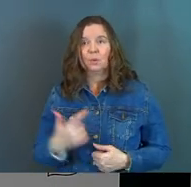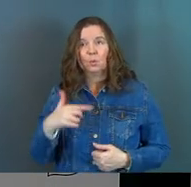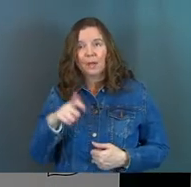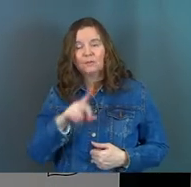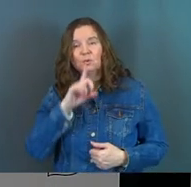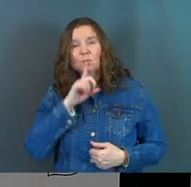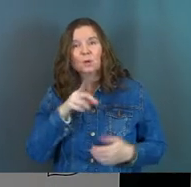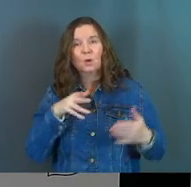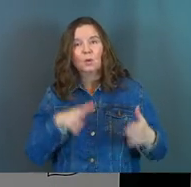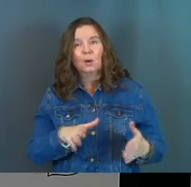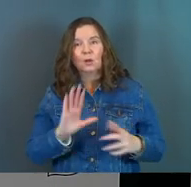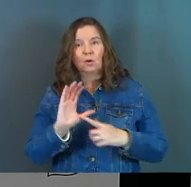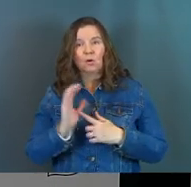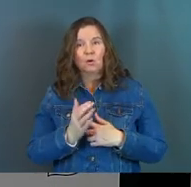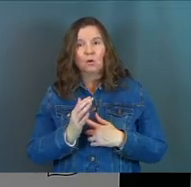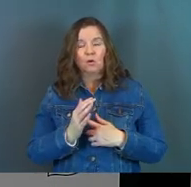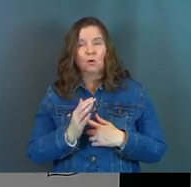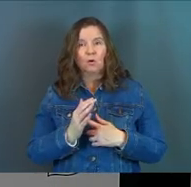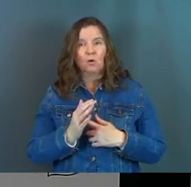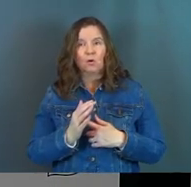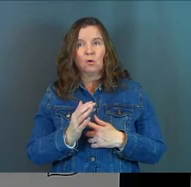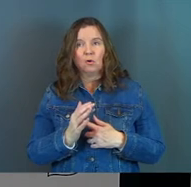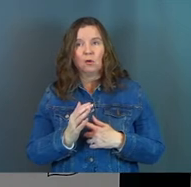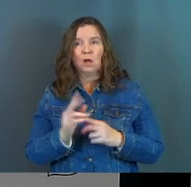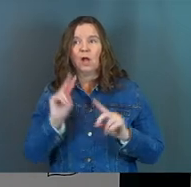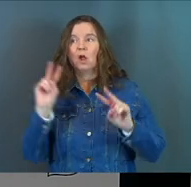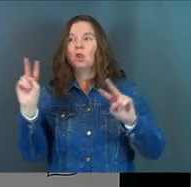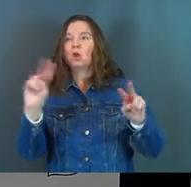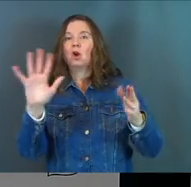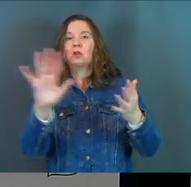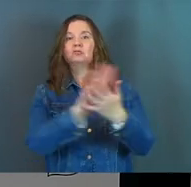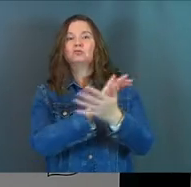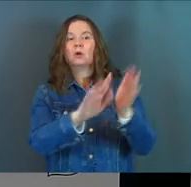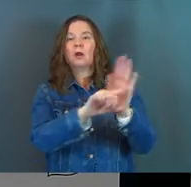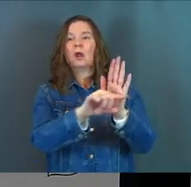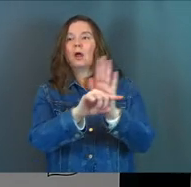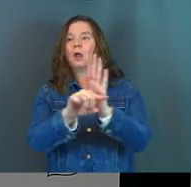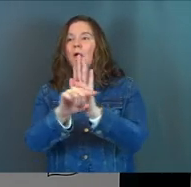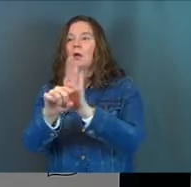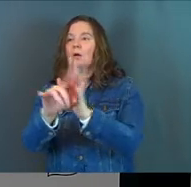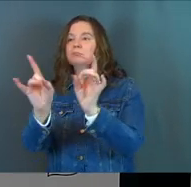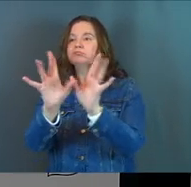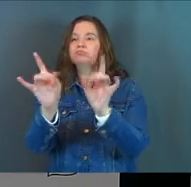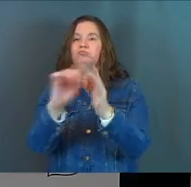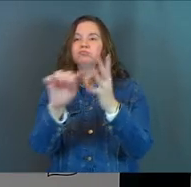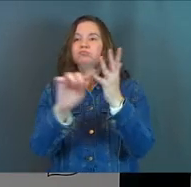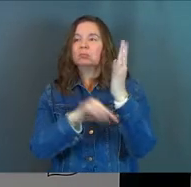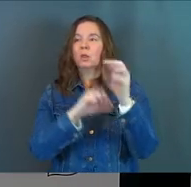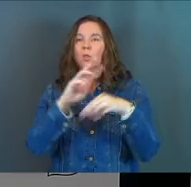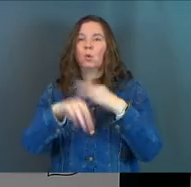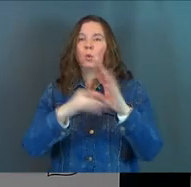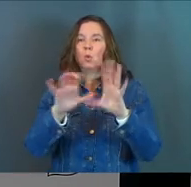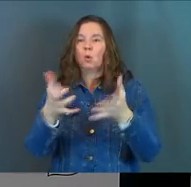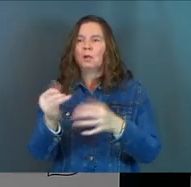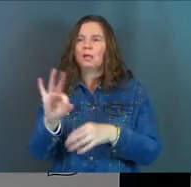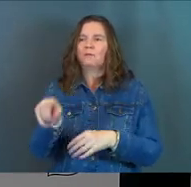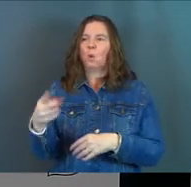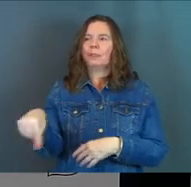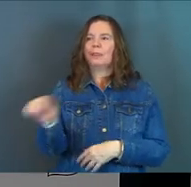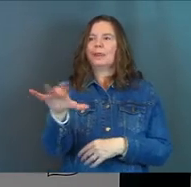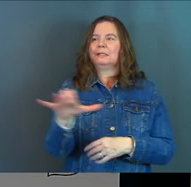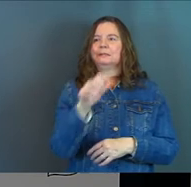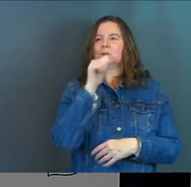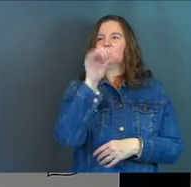We got a real way in our culture about looking out at all the destruction in our culture and all the destruction in the world and say, if only